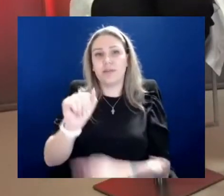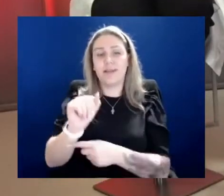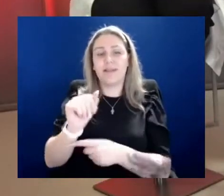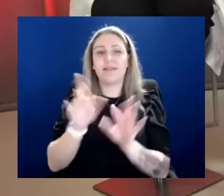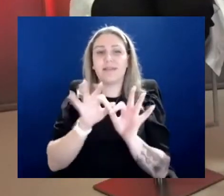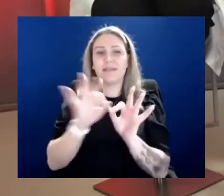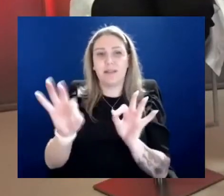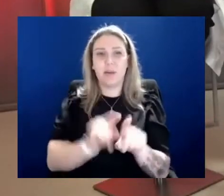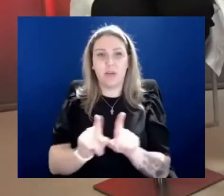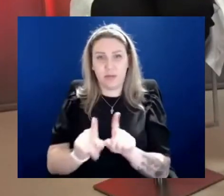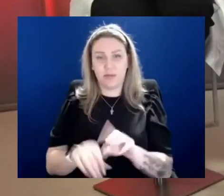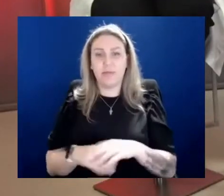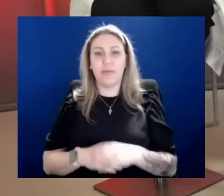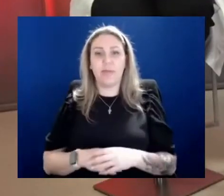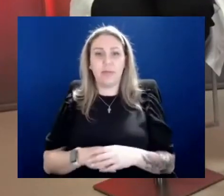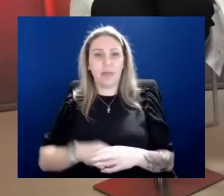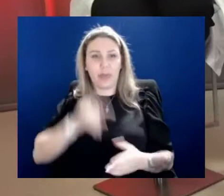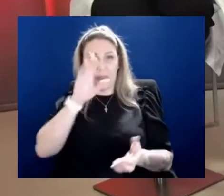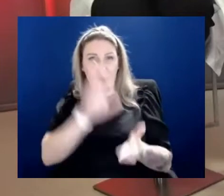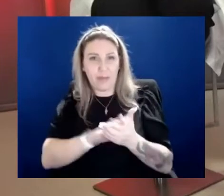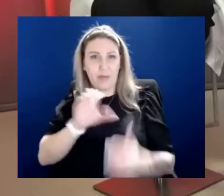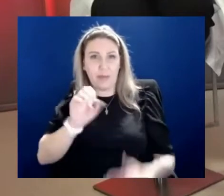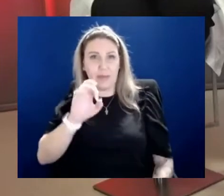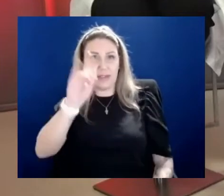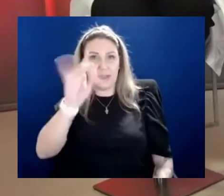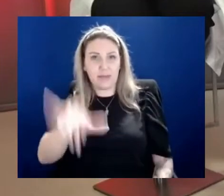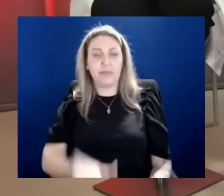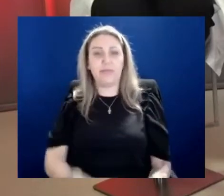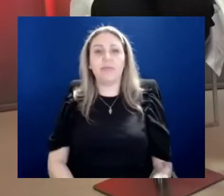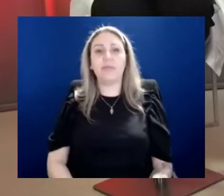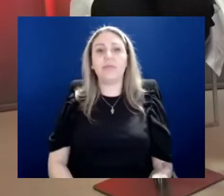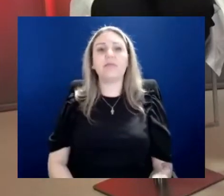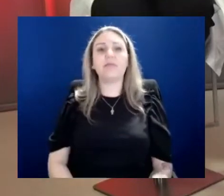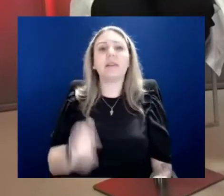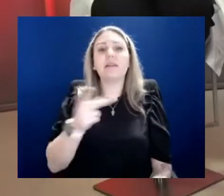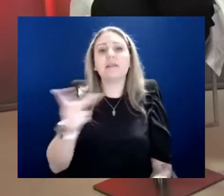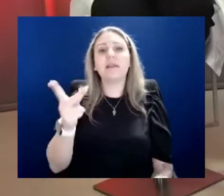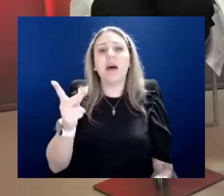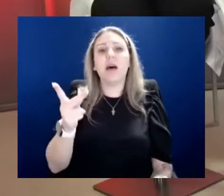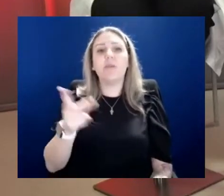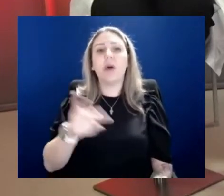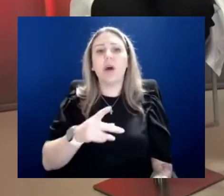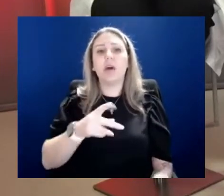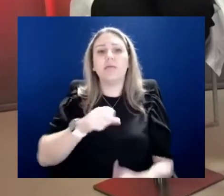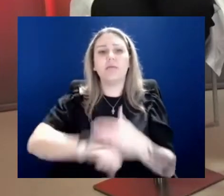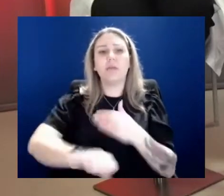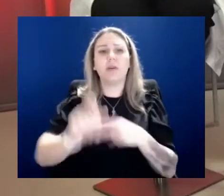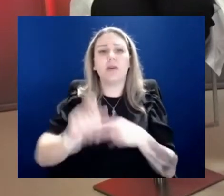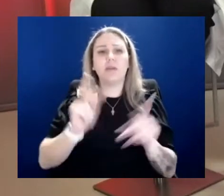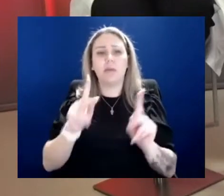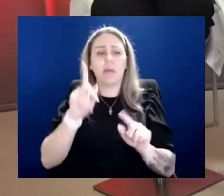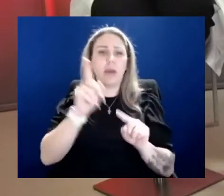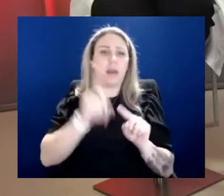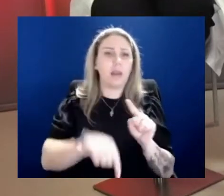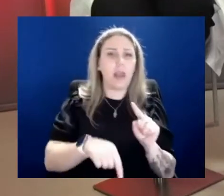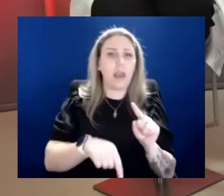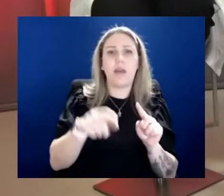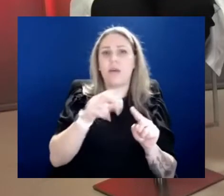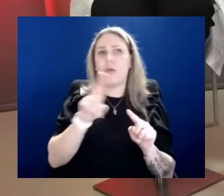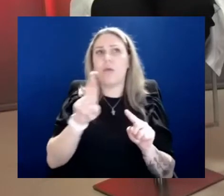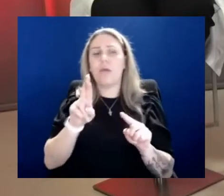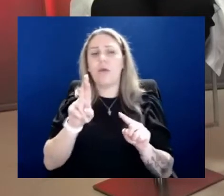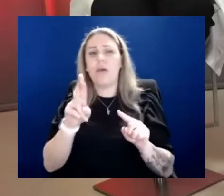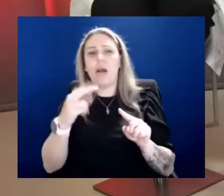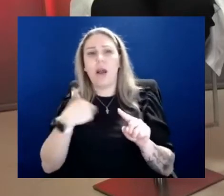I believe I'll direct this one at Sally. Some birthing people can't or have reasons for choosing not to breastfeed. Can you talk for a moment